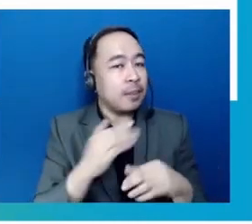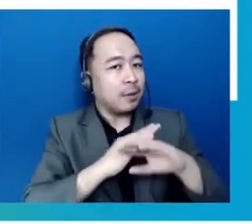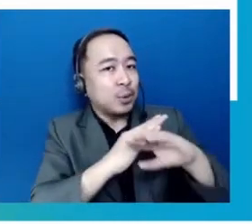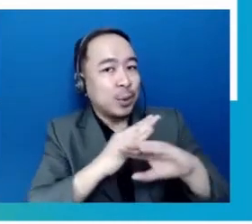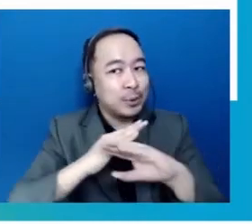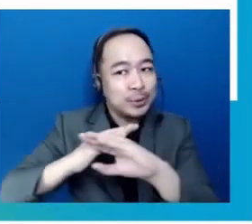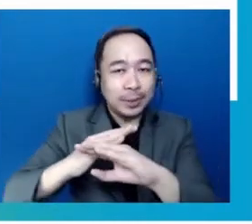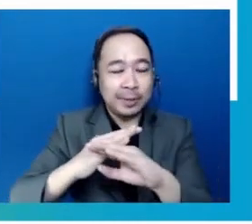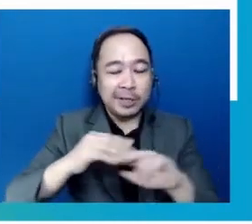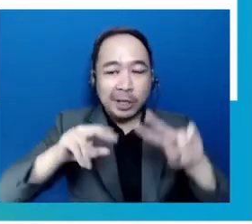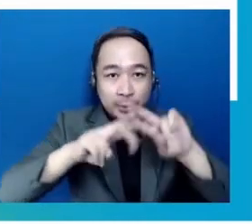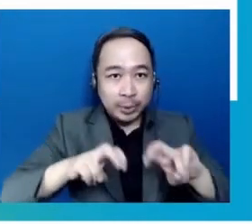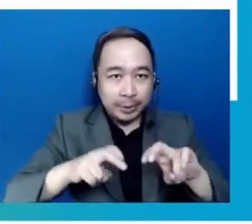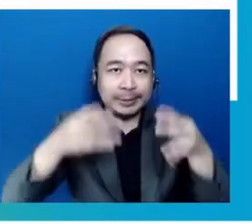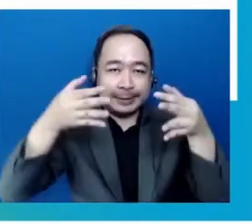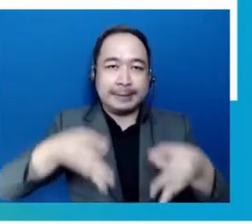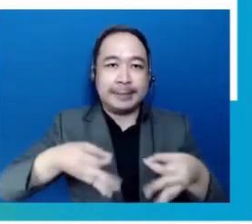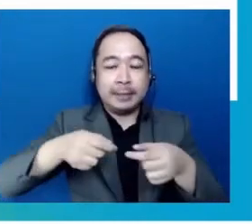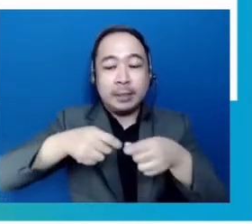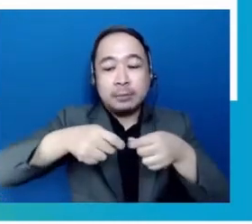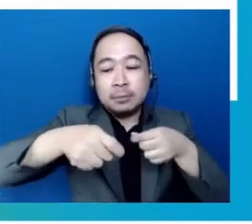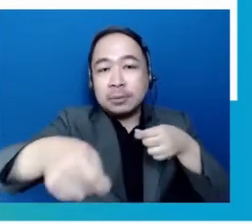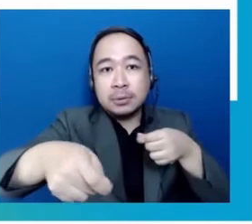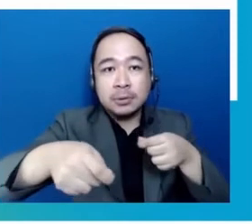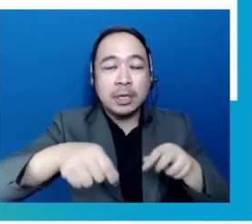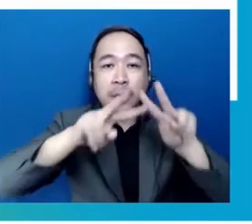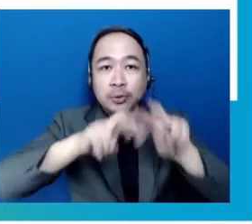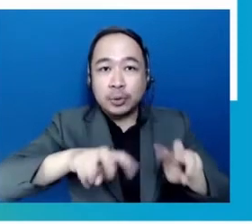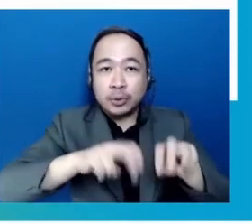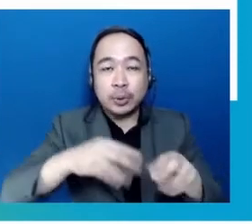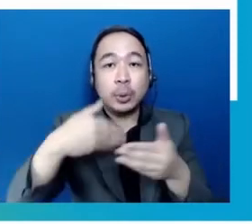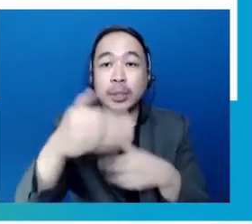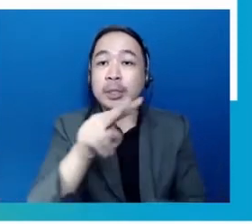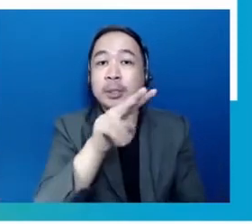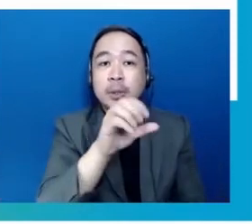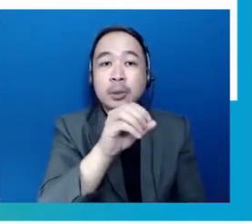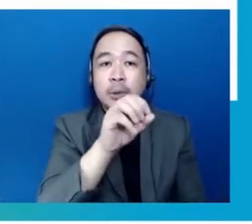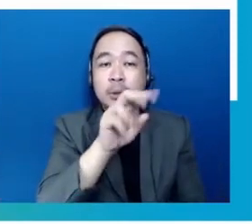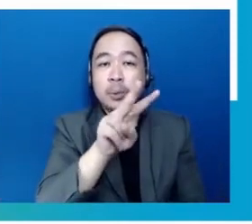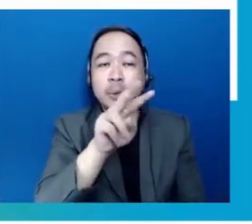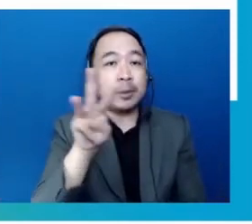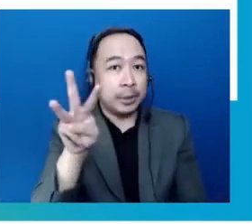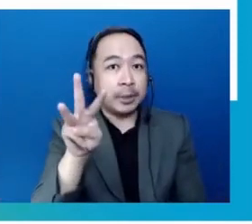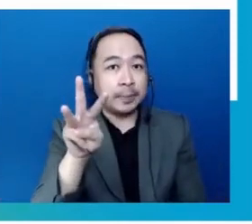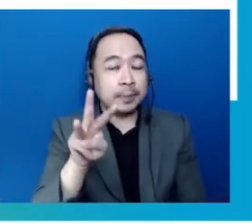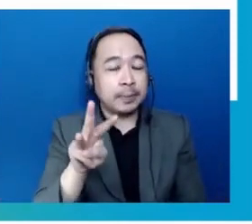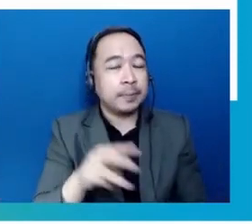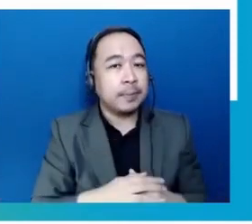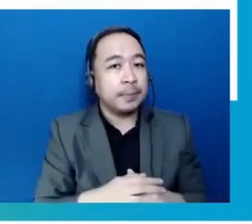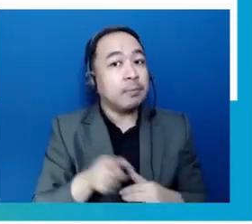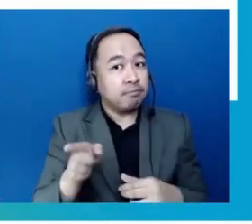have decided to extend the review period to 2023 in order to ensure there is an adequate time